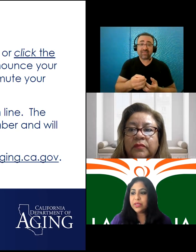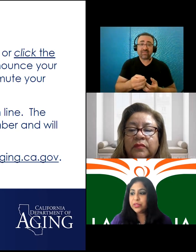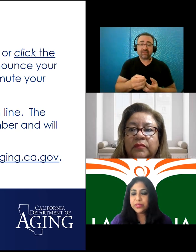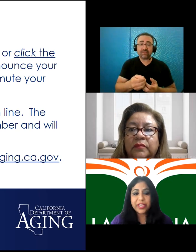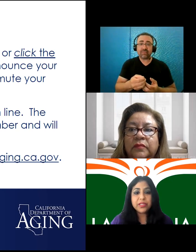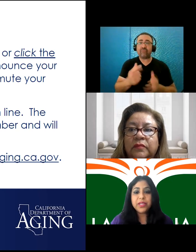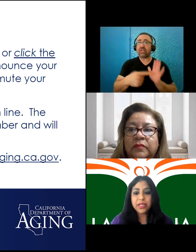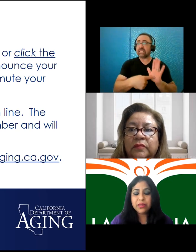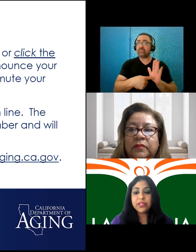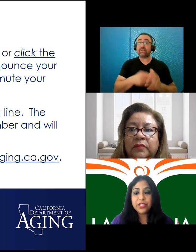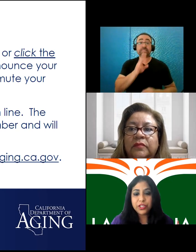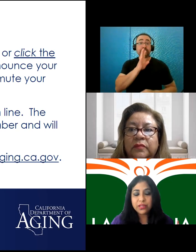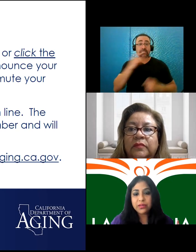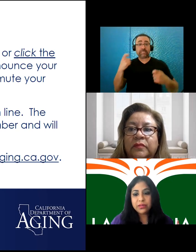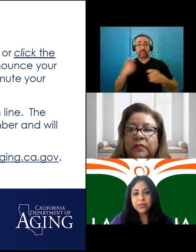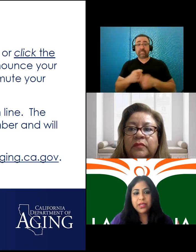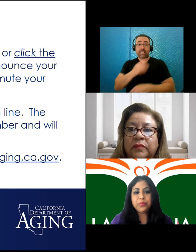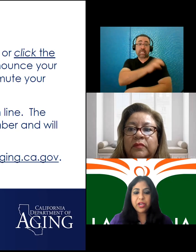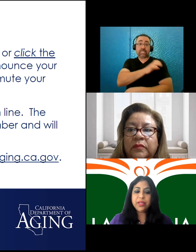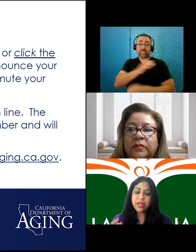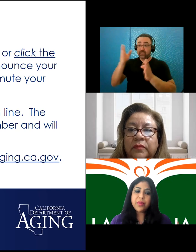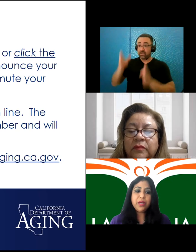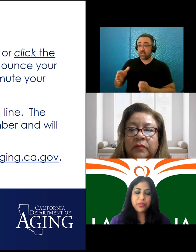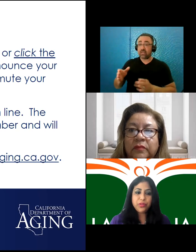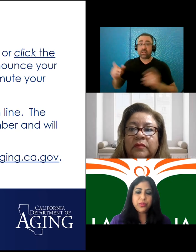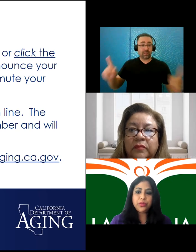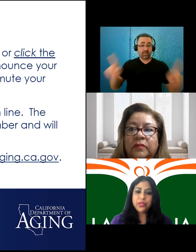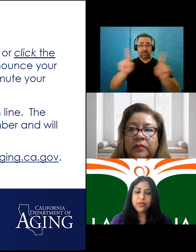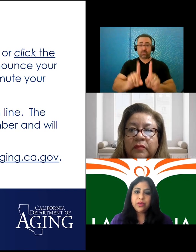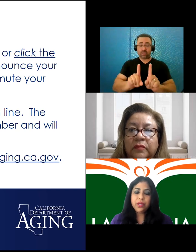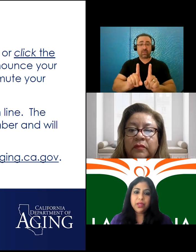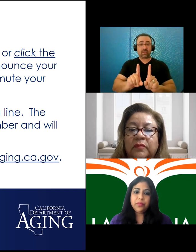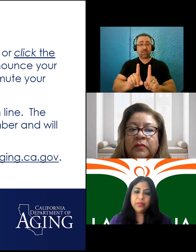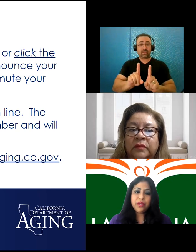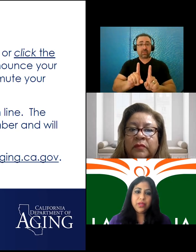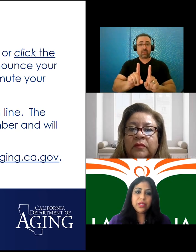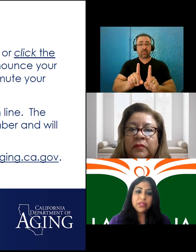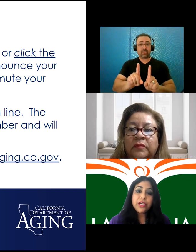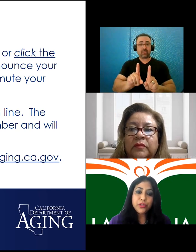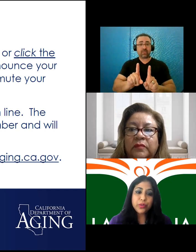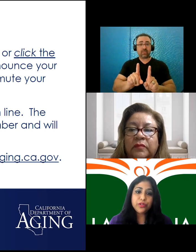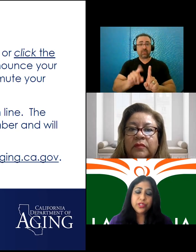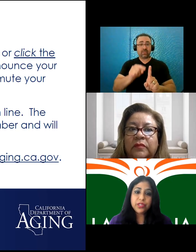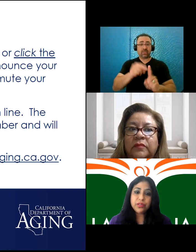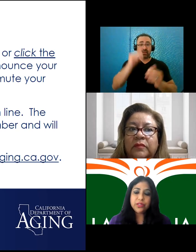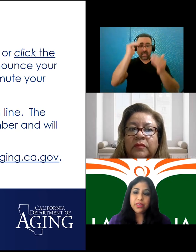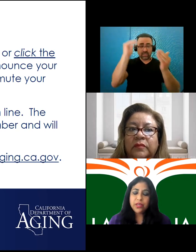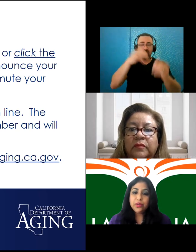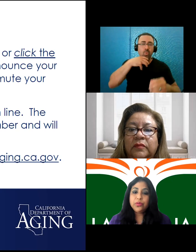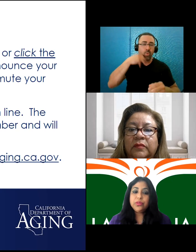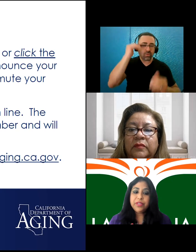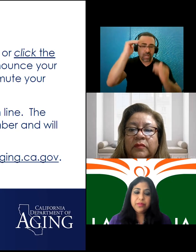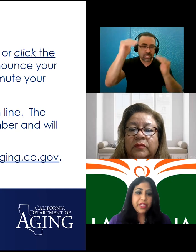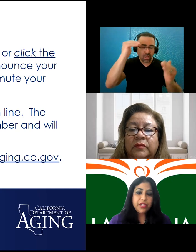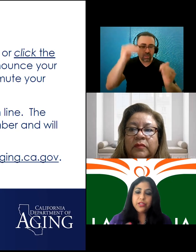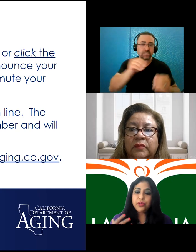for example, a Spanish-speaking clinician and pairing them up to an adult or older adult